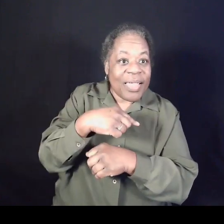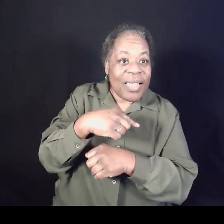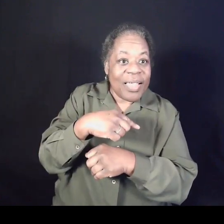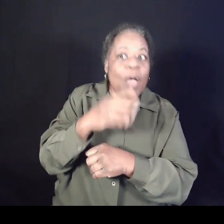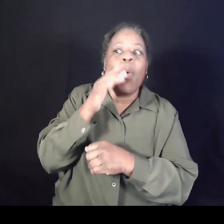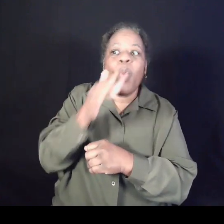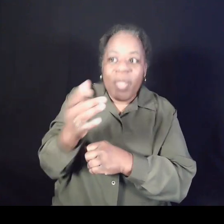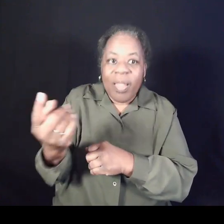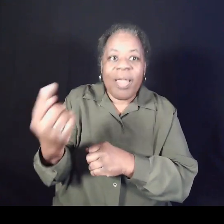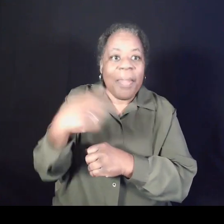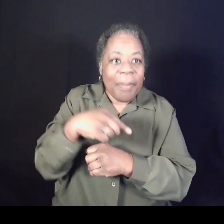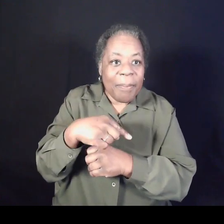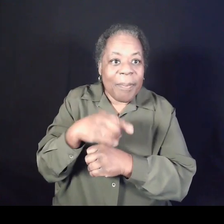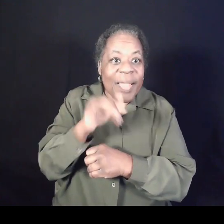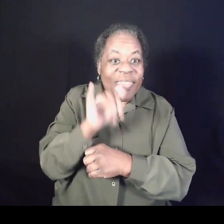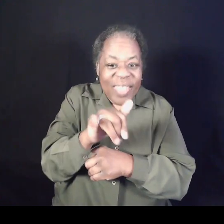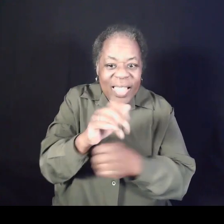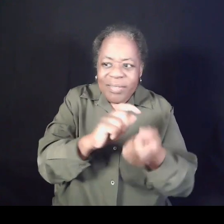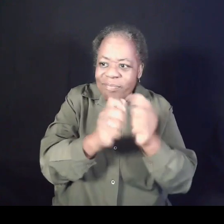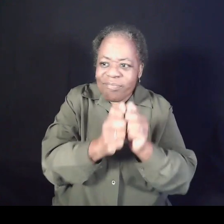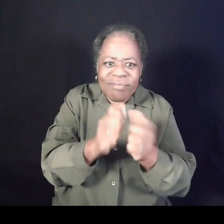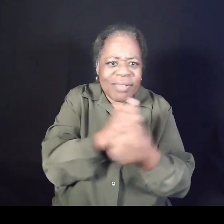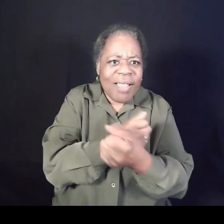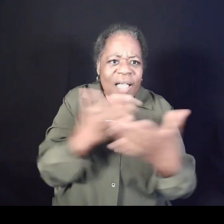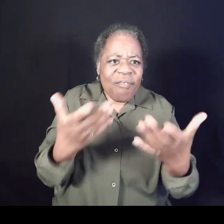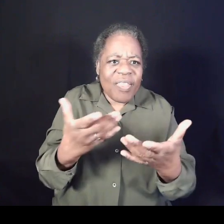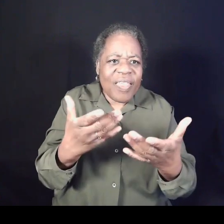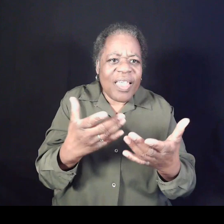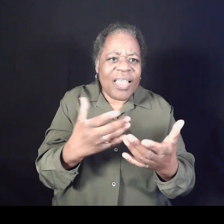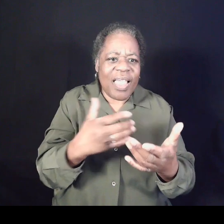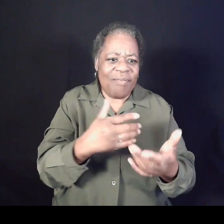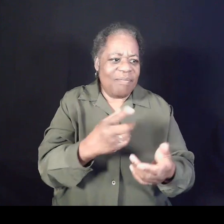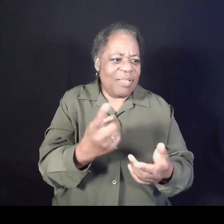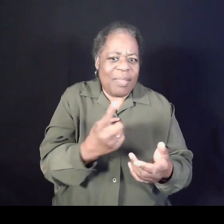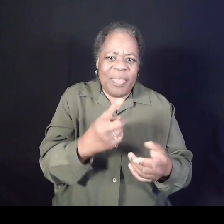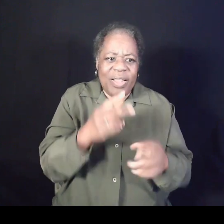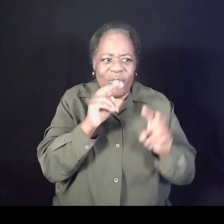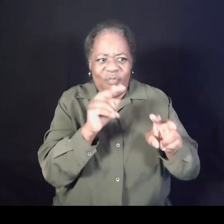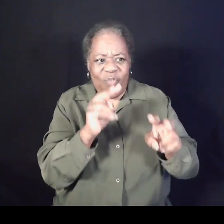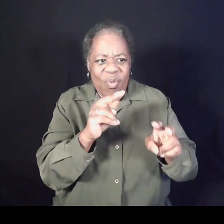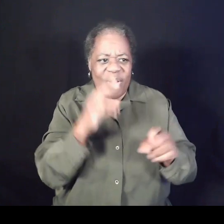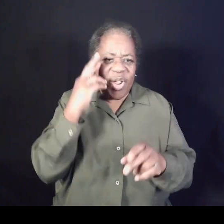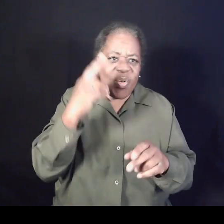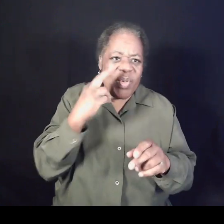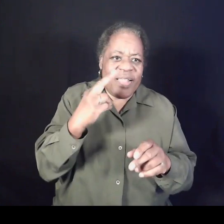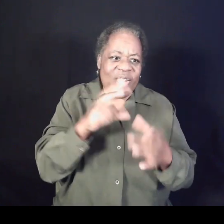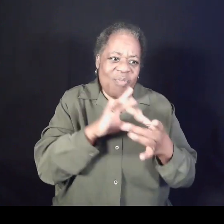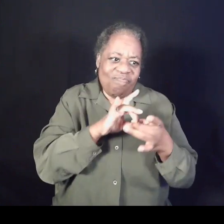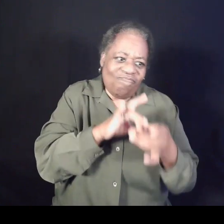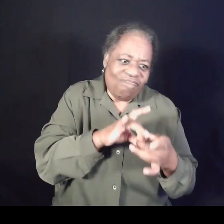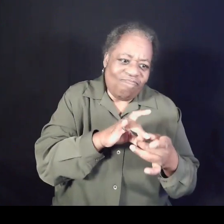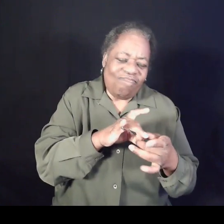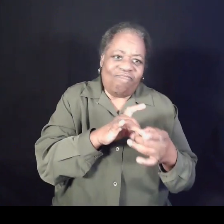be here, changes everything. It gives you something to look forward to and a reason to lean into the season.